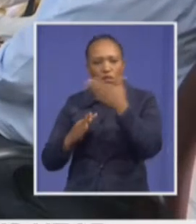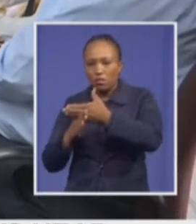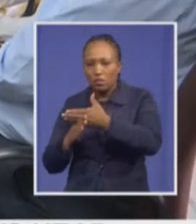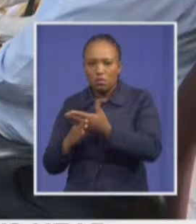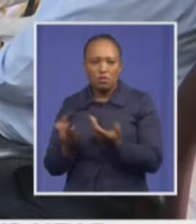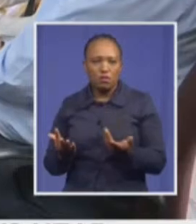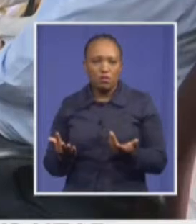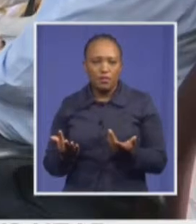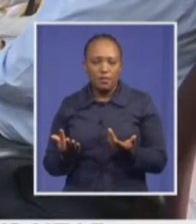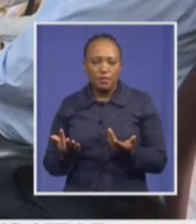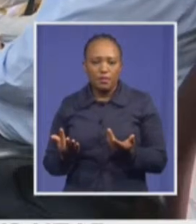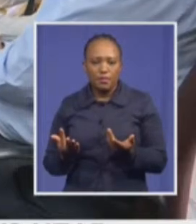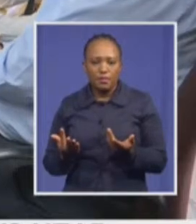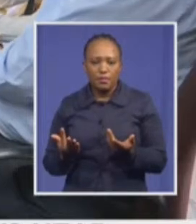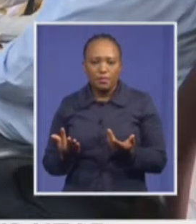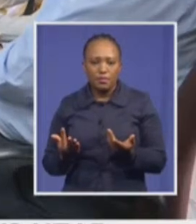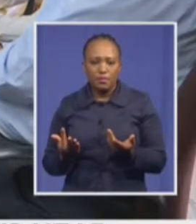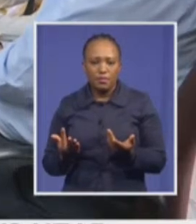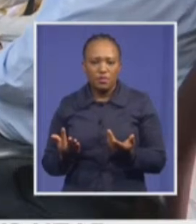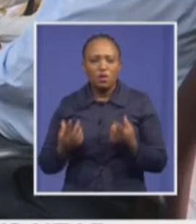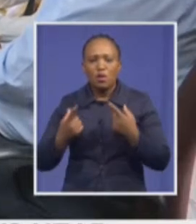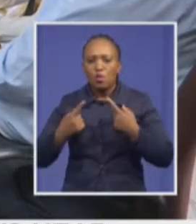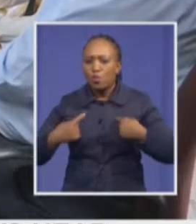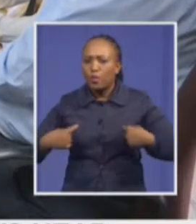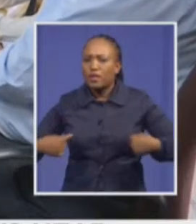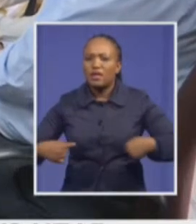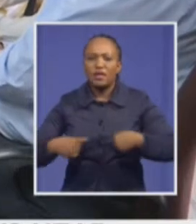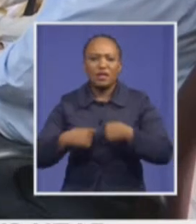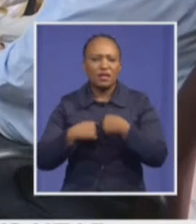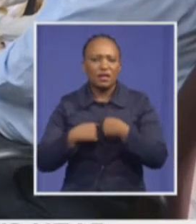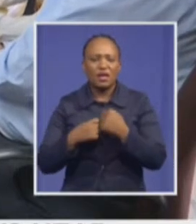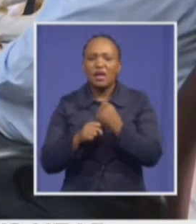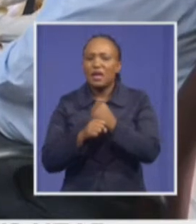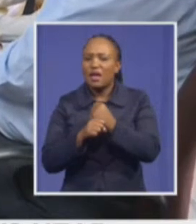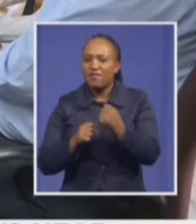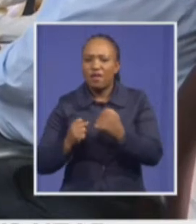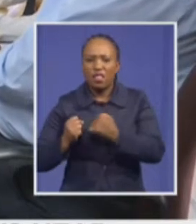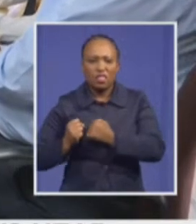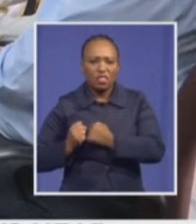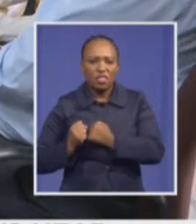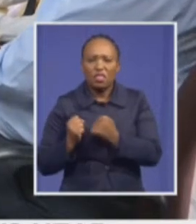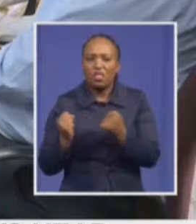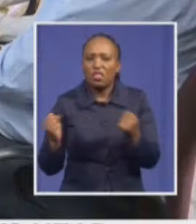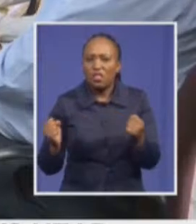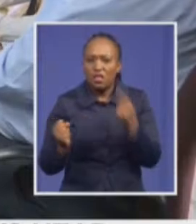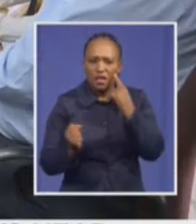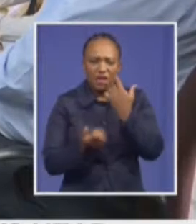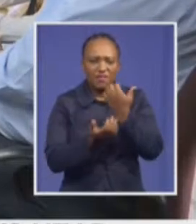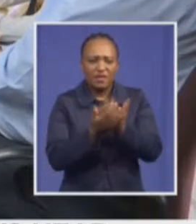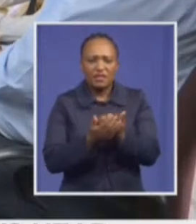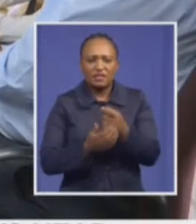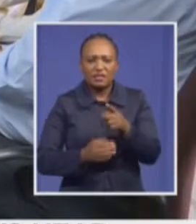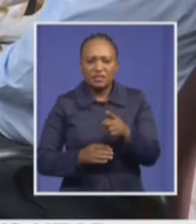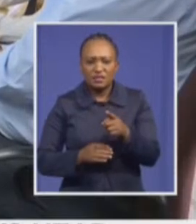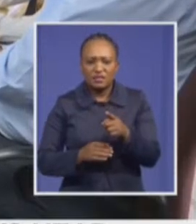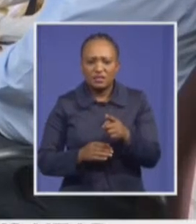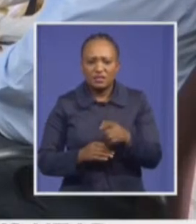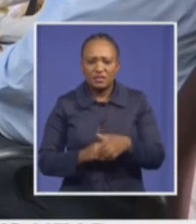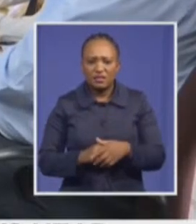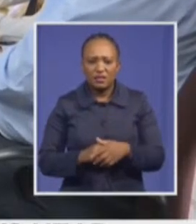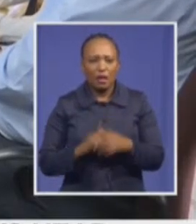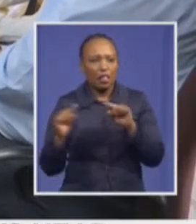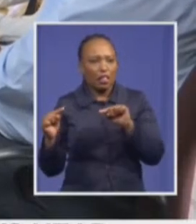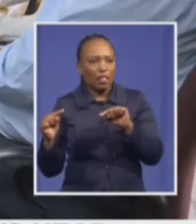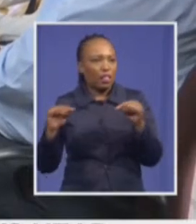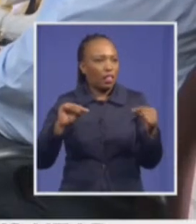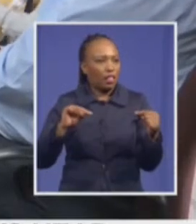We have not yet disclosed this evidence or anything of that. Can I leave that for debate? It's an assumption, but also, Chairperson, if you don't